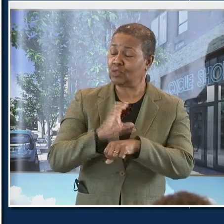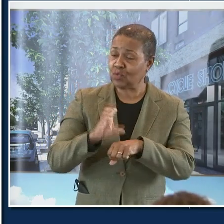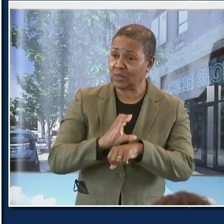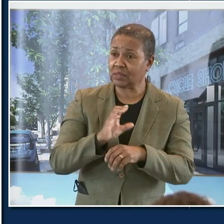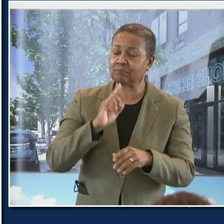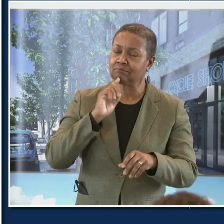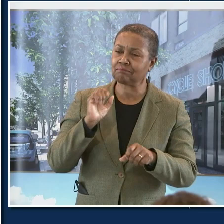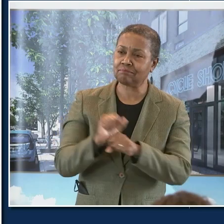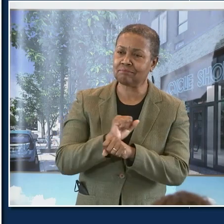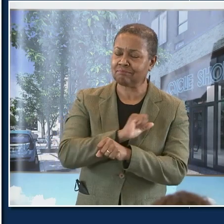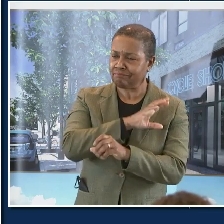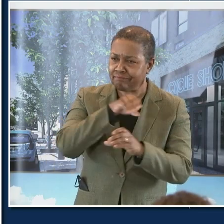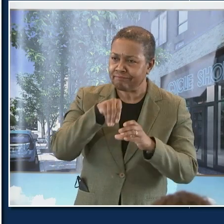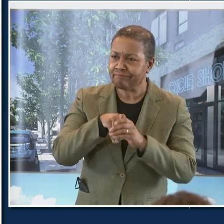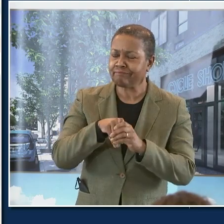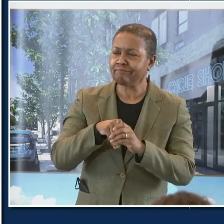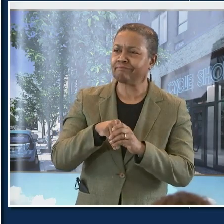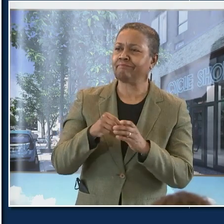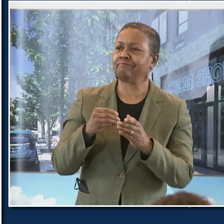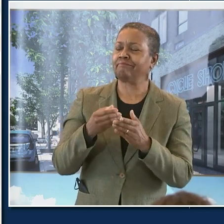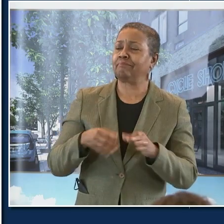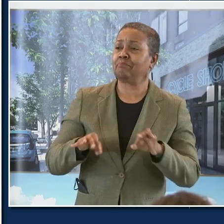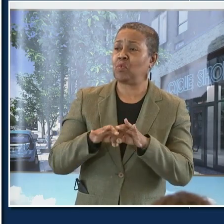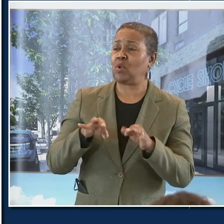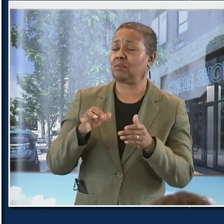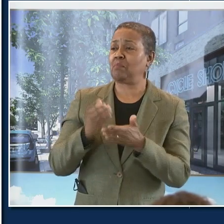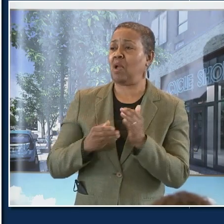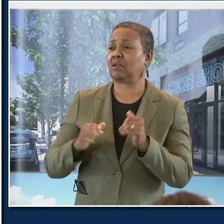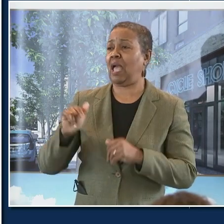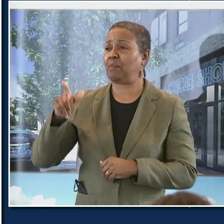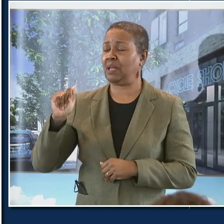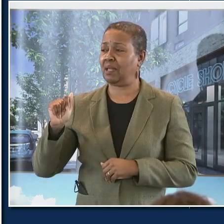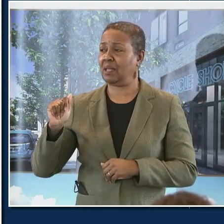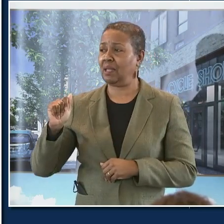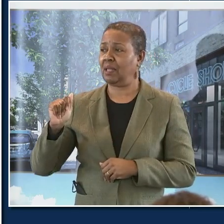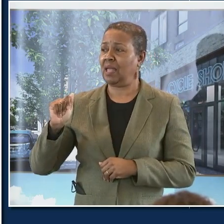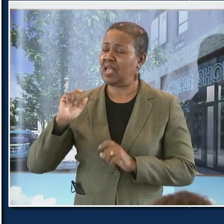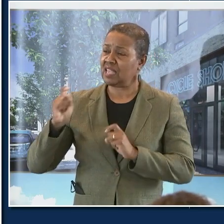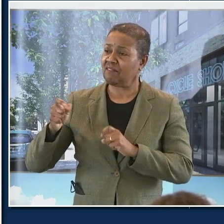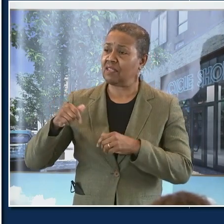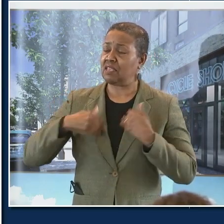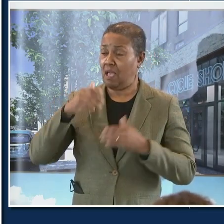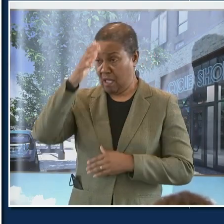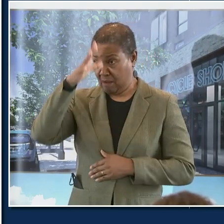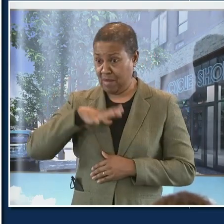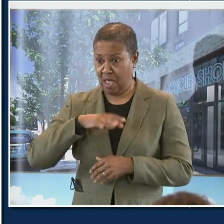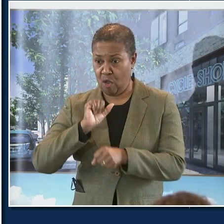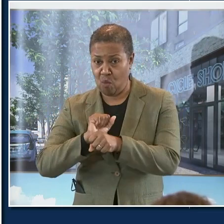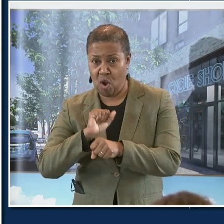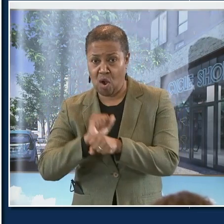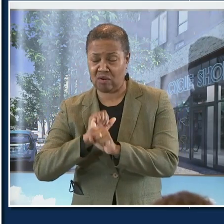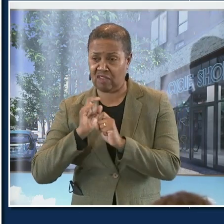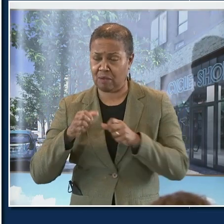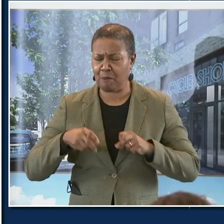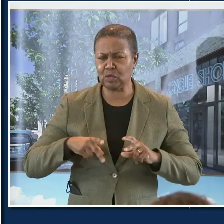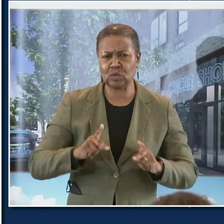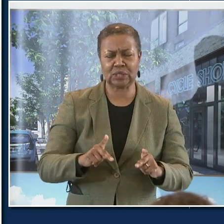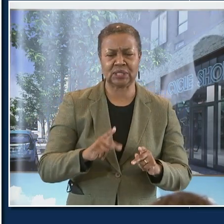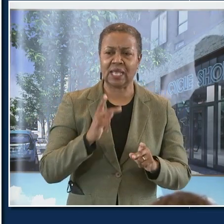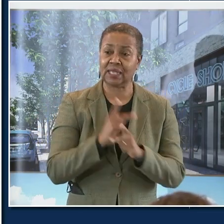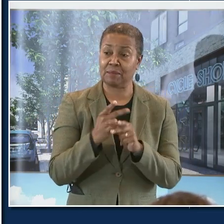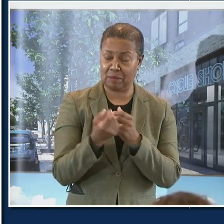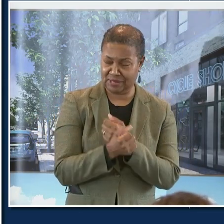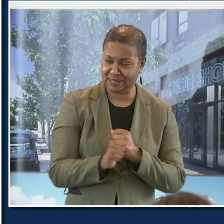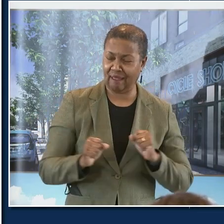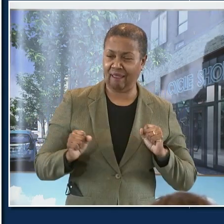who's definitely played a big part over in ABLA, putting all these young men to work, giving them job opportunities, keeping them